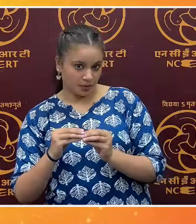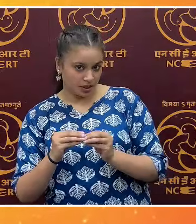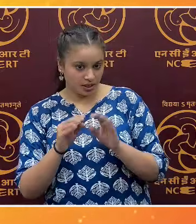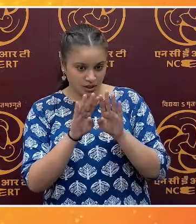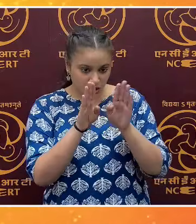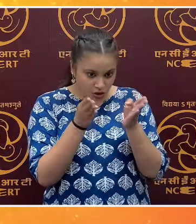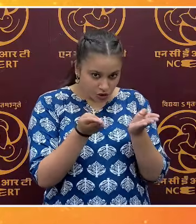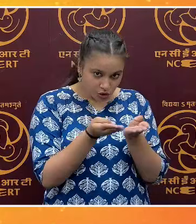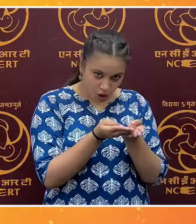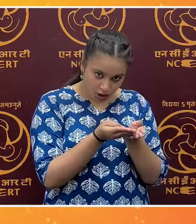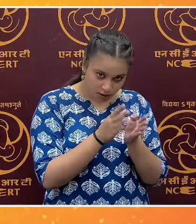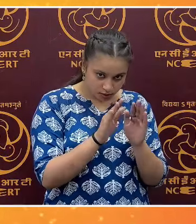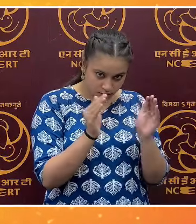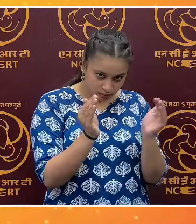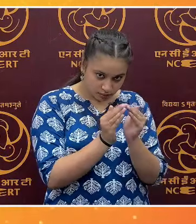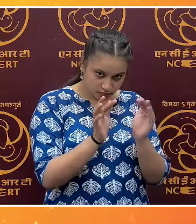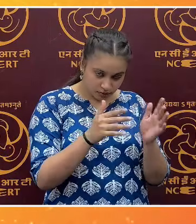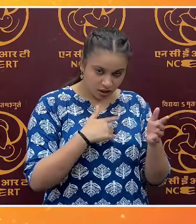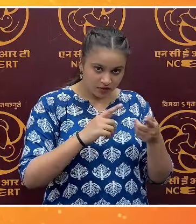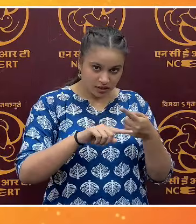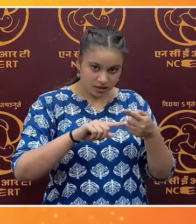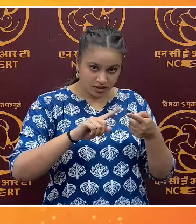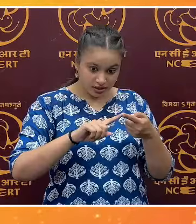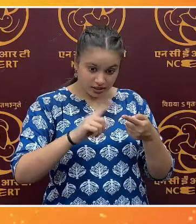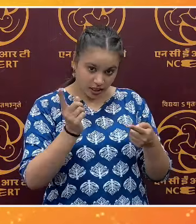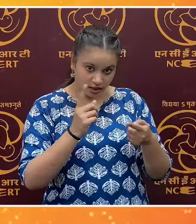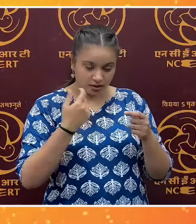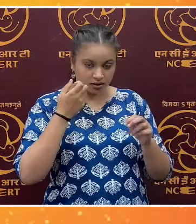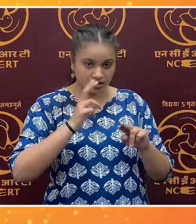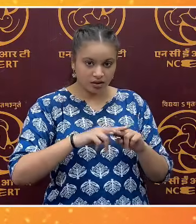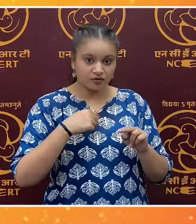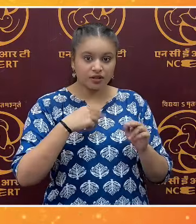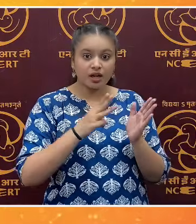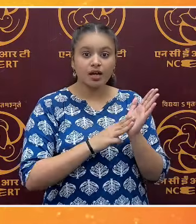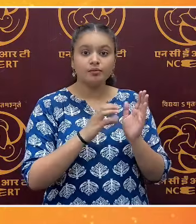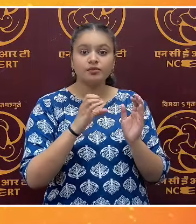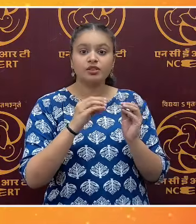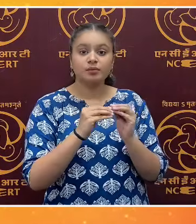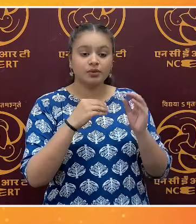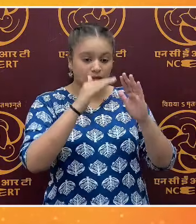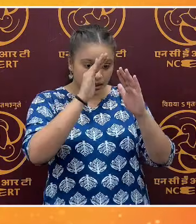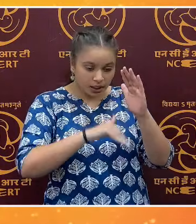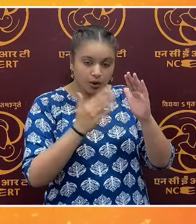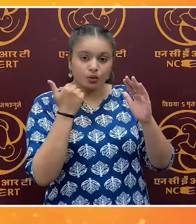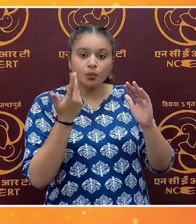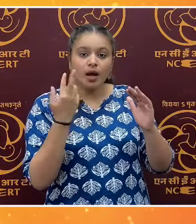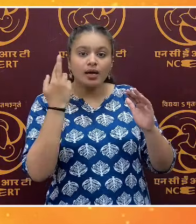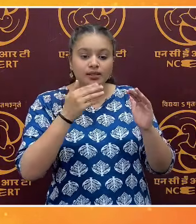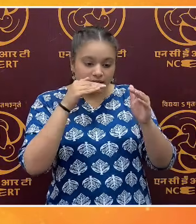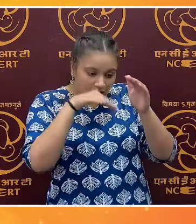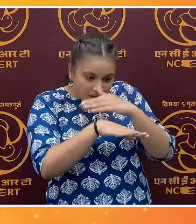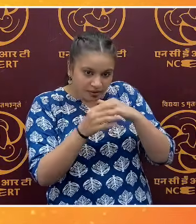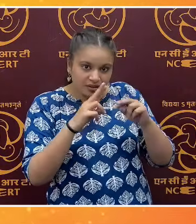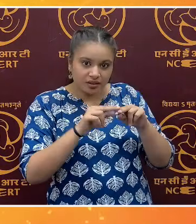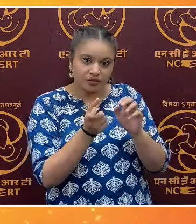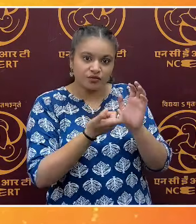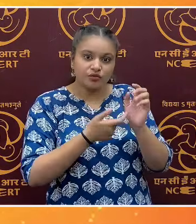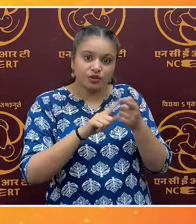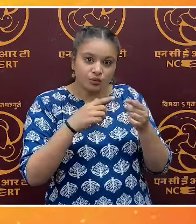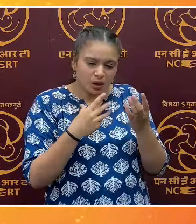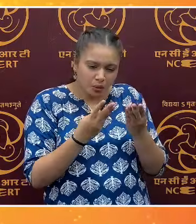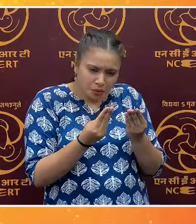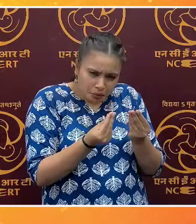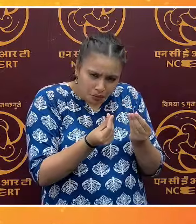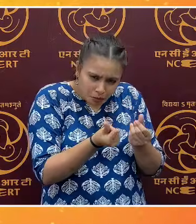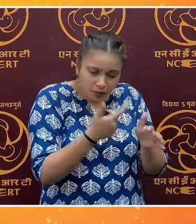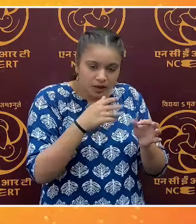breaker is there, miniature circuit breaker. So once why MCB is down, because the fuse inside it got melted or